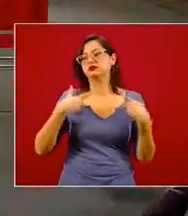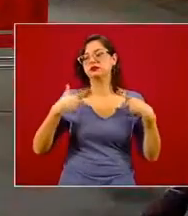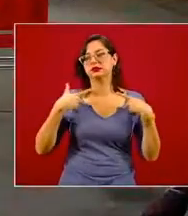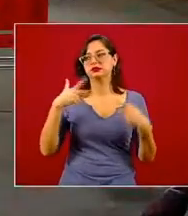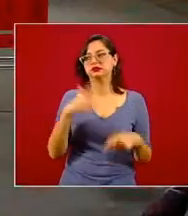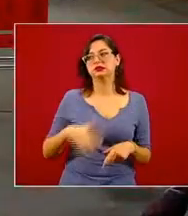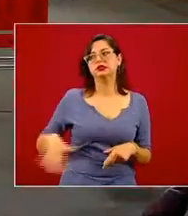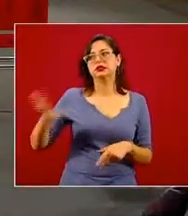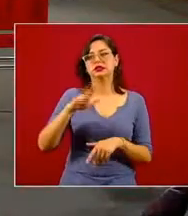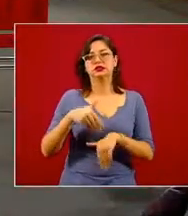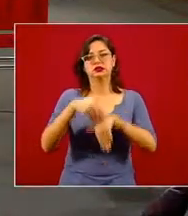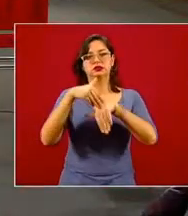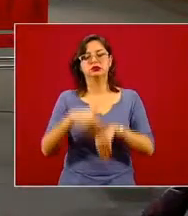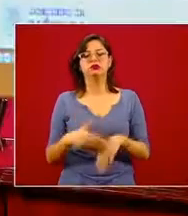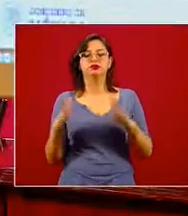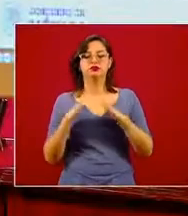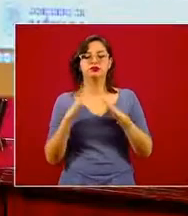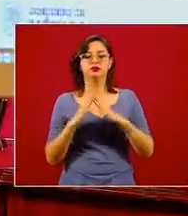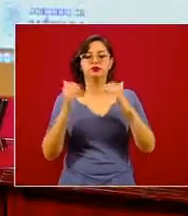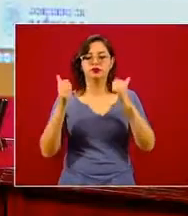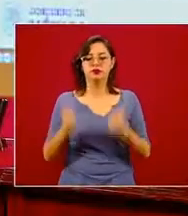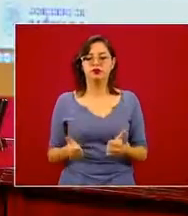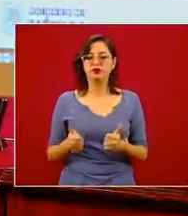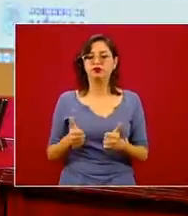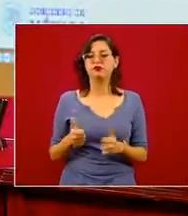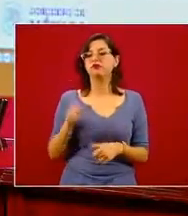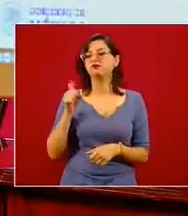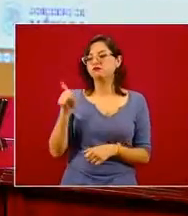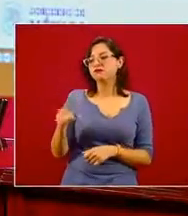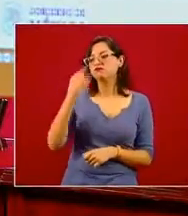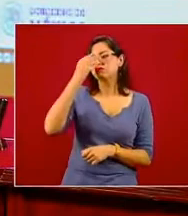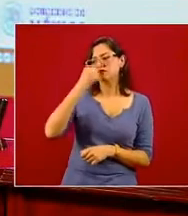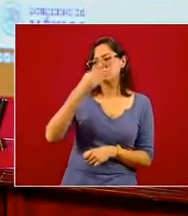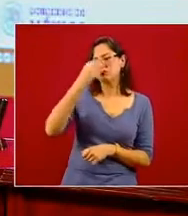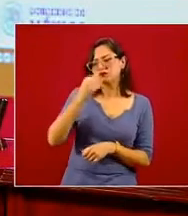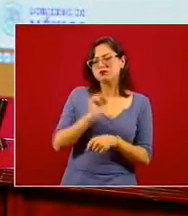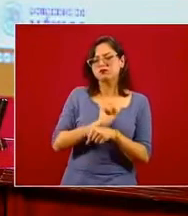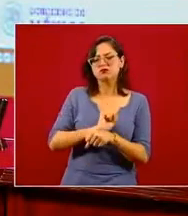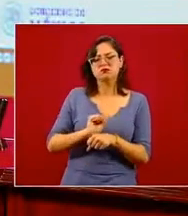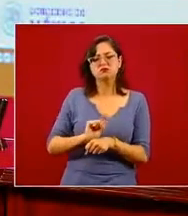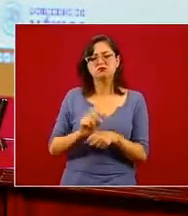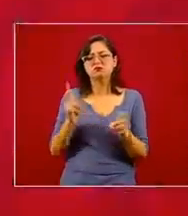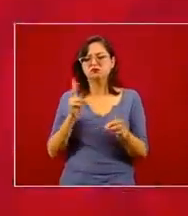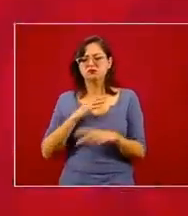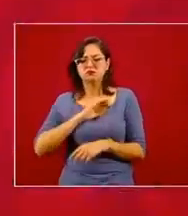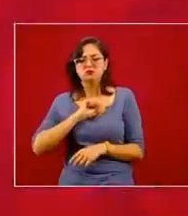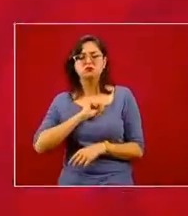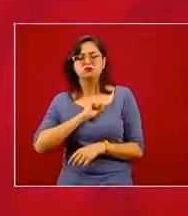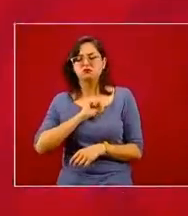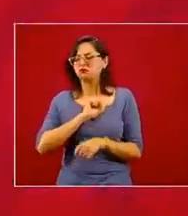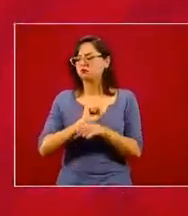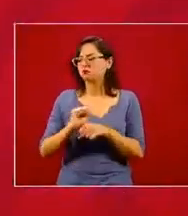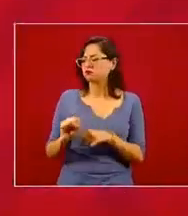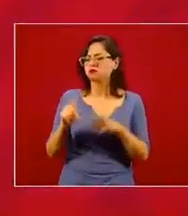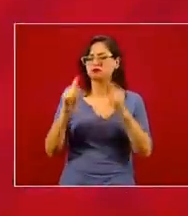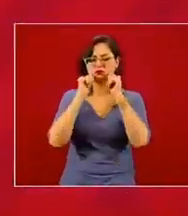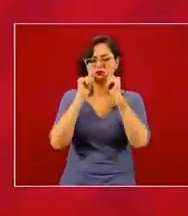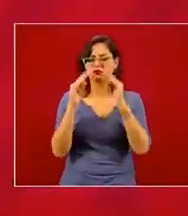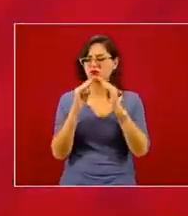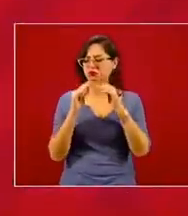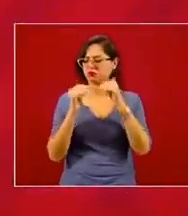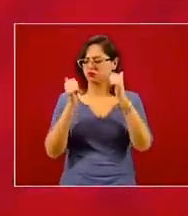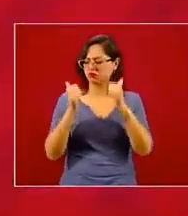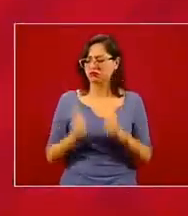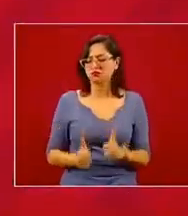has to do with the message that we sent to the population about staying home. If you have